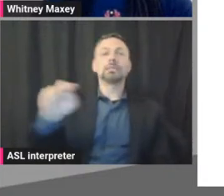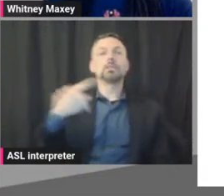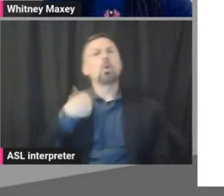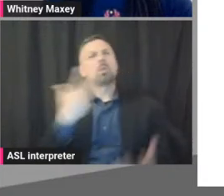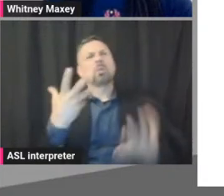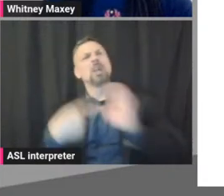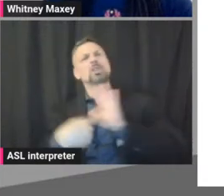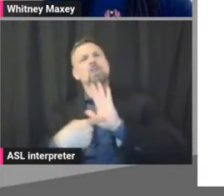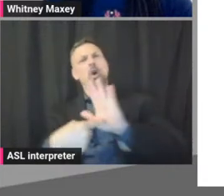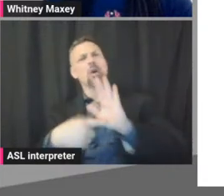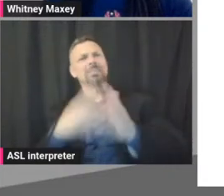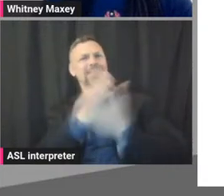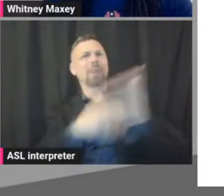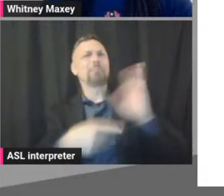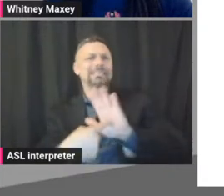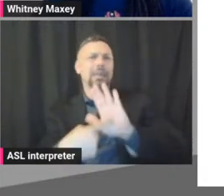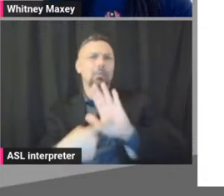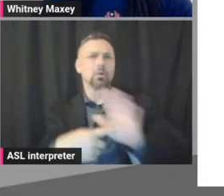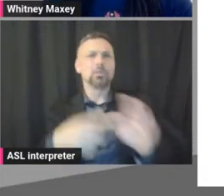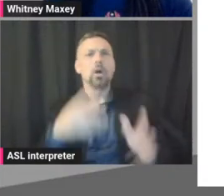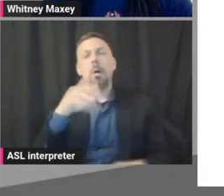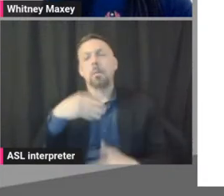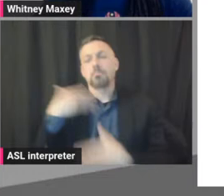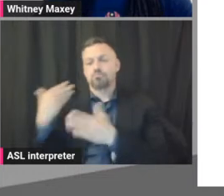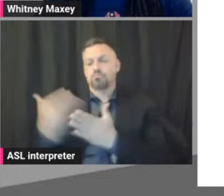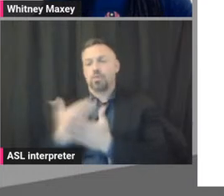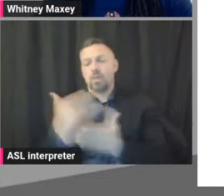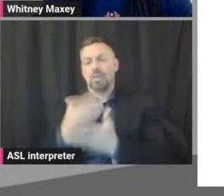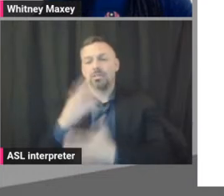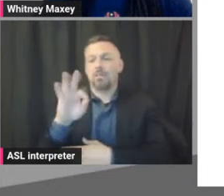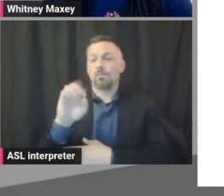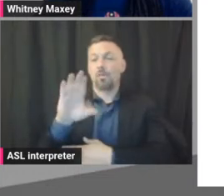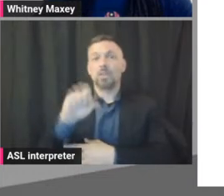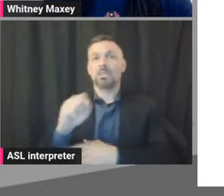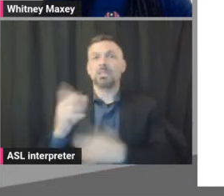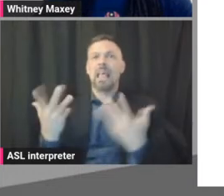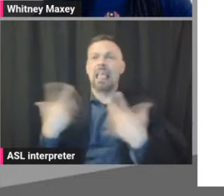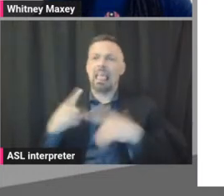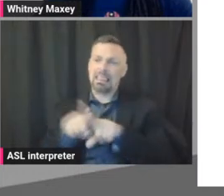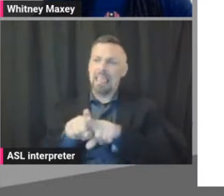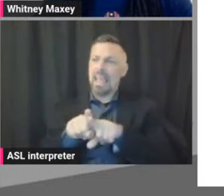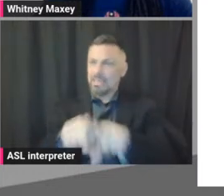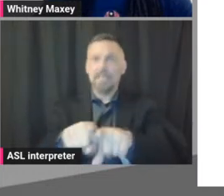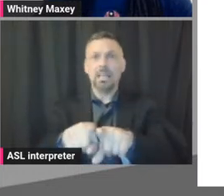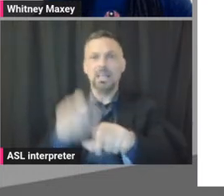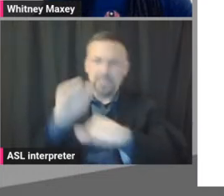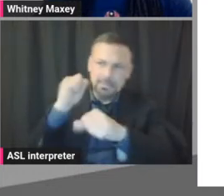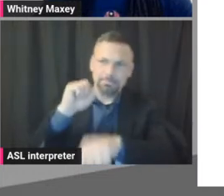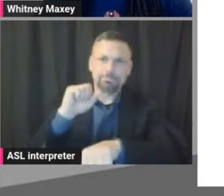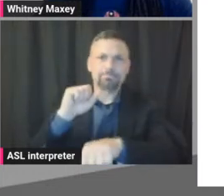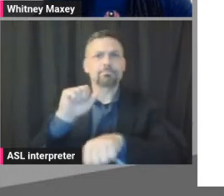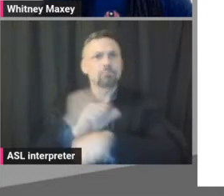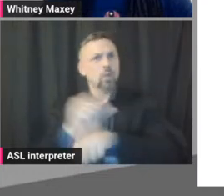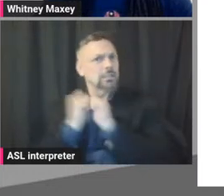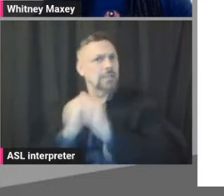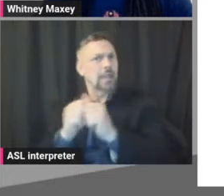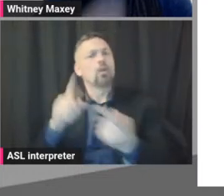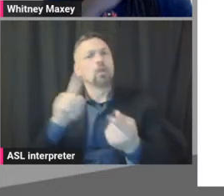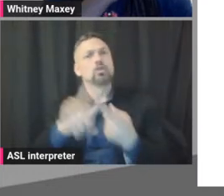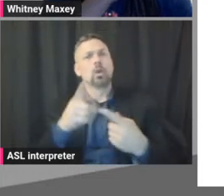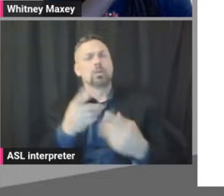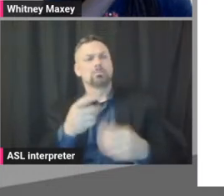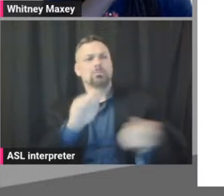where progressive forces are aligning to gain governing power. So, for example, in Michigan